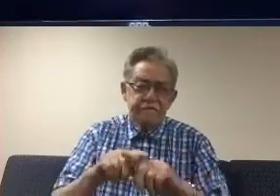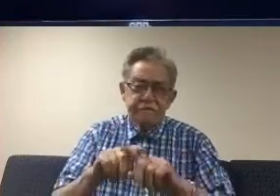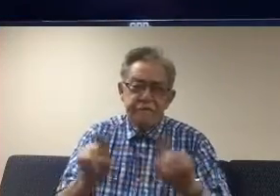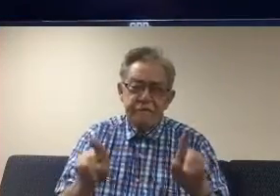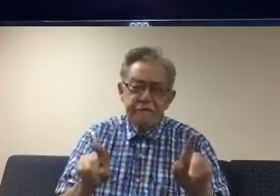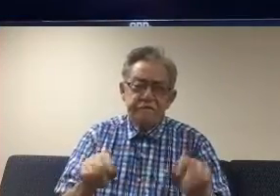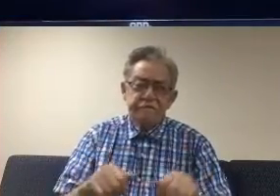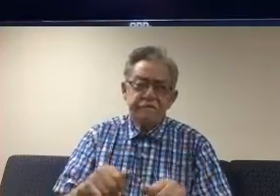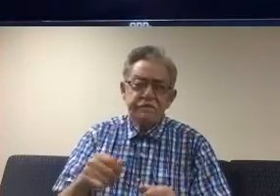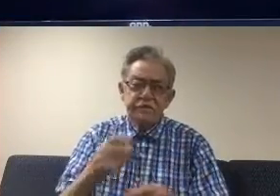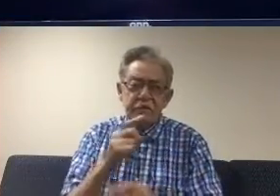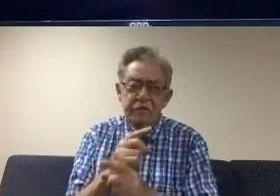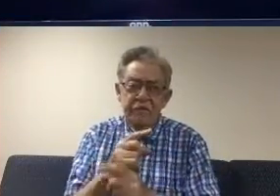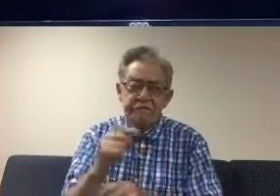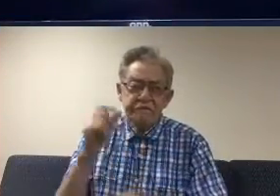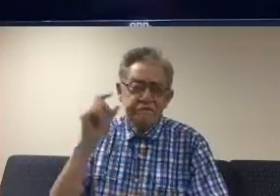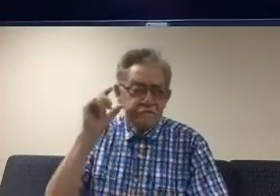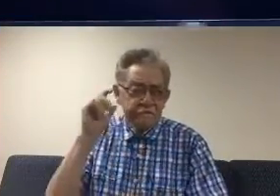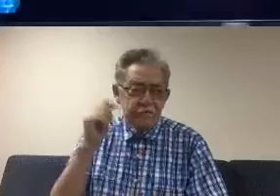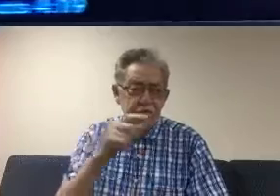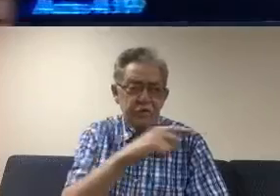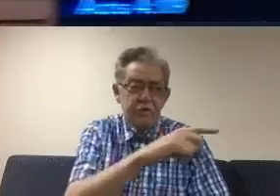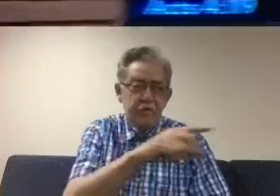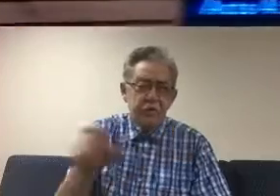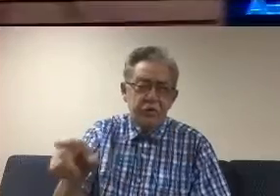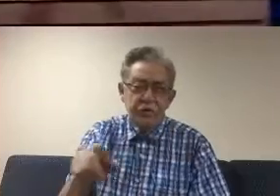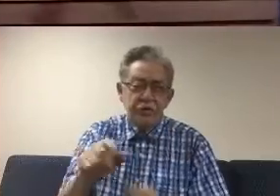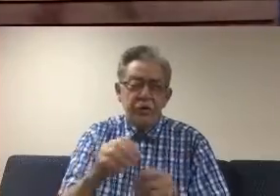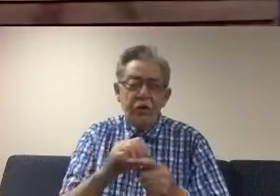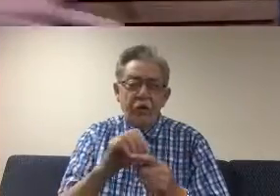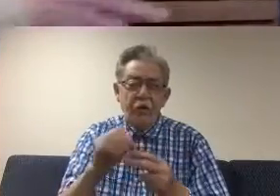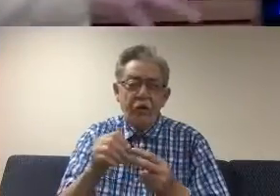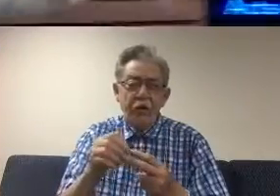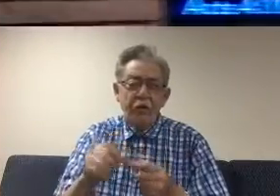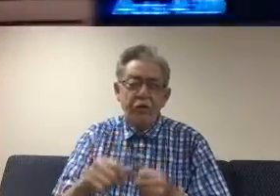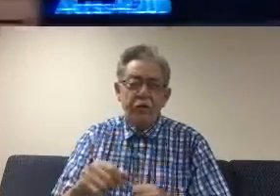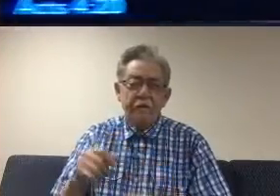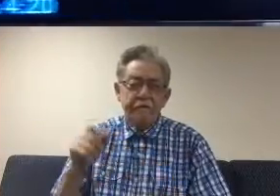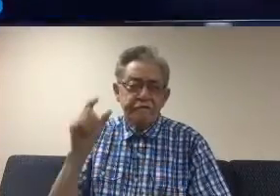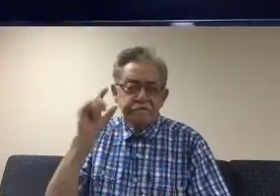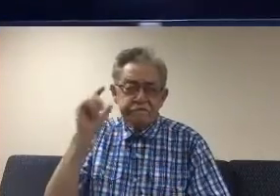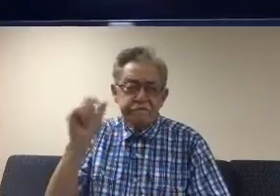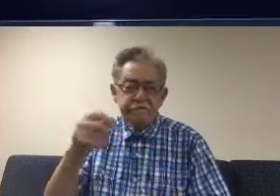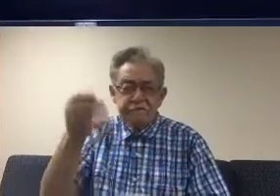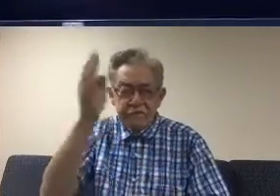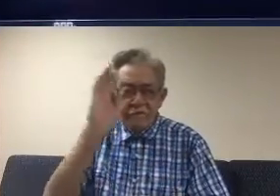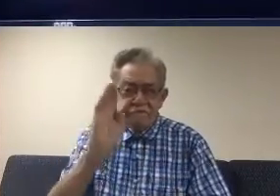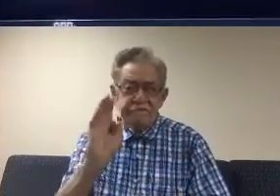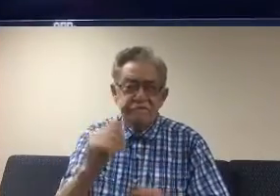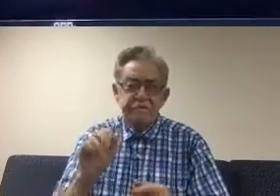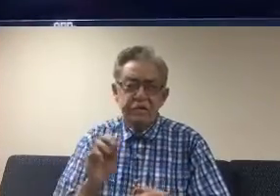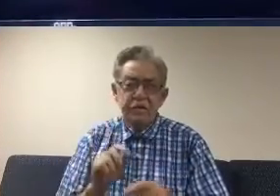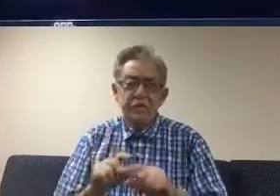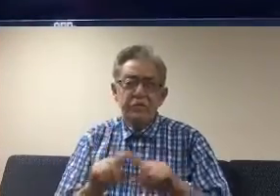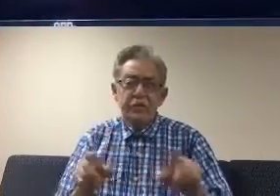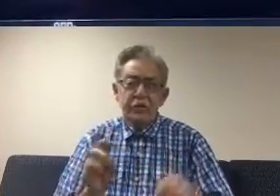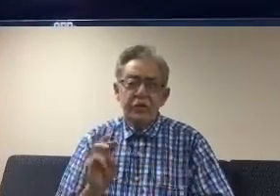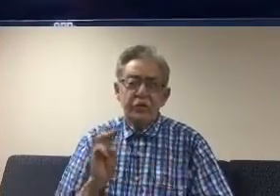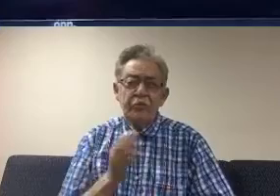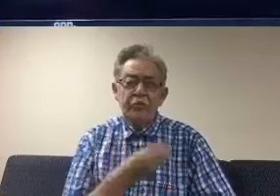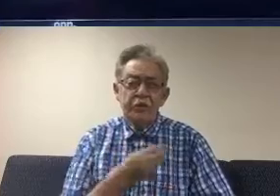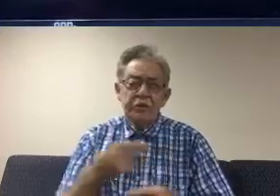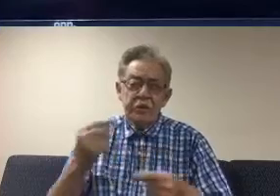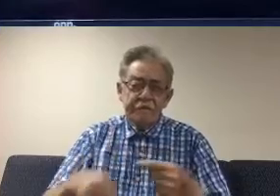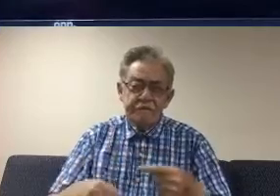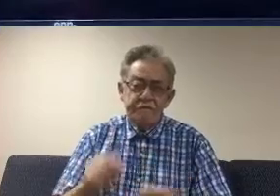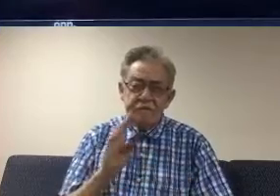to listen to you rather than to God, you must judge. But, next verse, We cannot but speak of what we've seen and